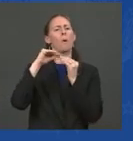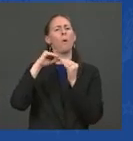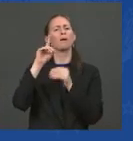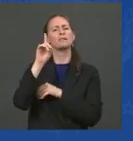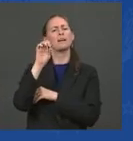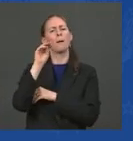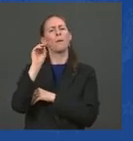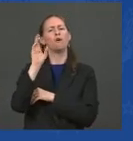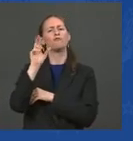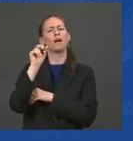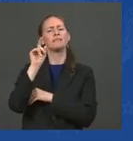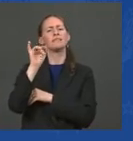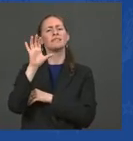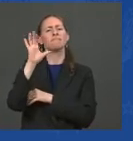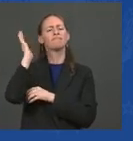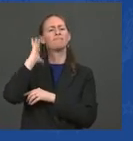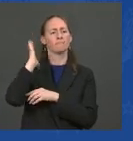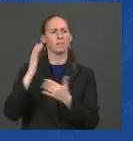fewer.